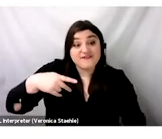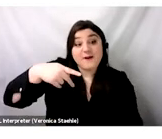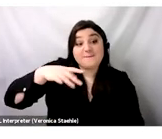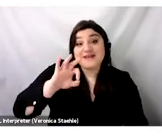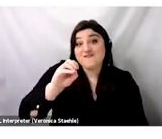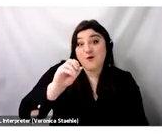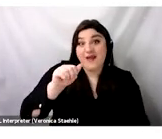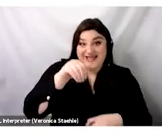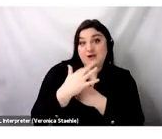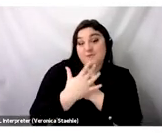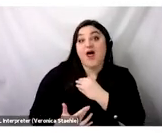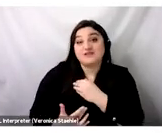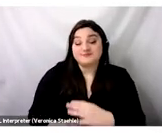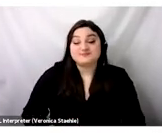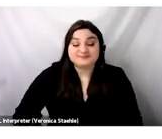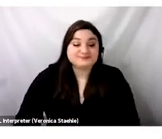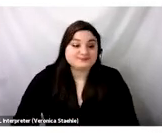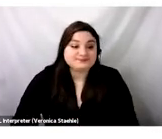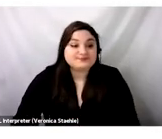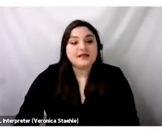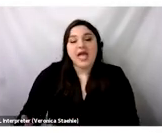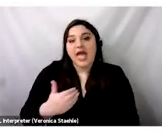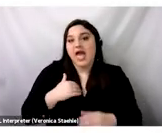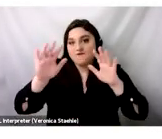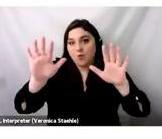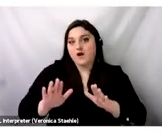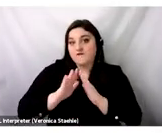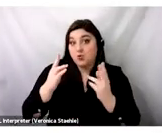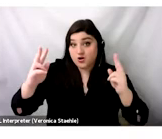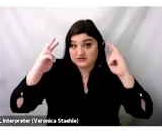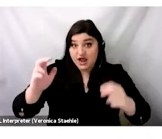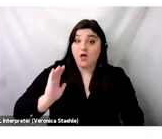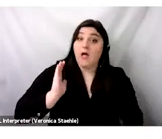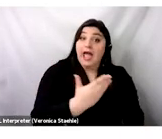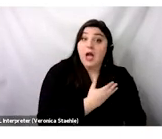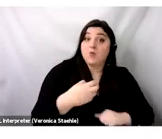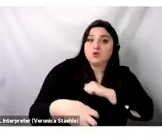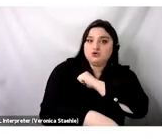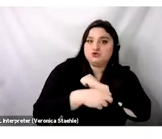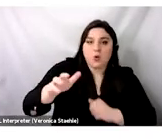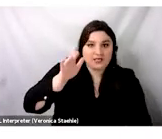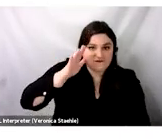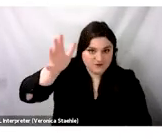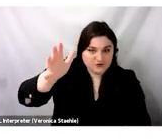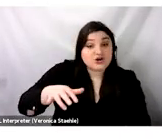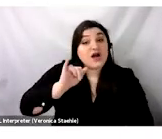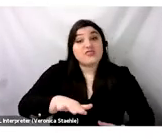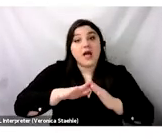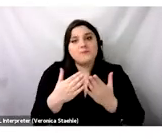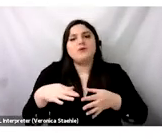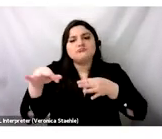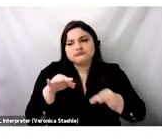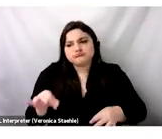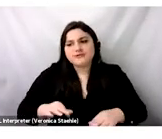There's a fantastic book called Our Stolen Future, which is essentially about how the additives and the chemistry in